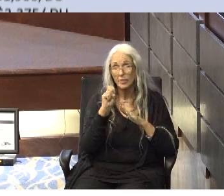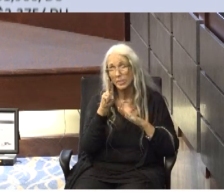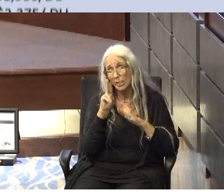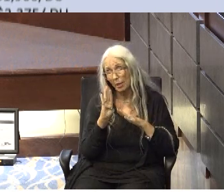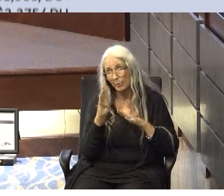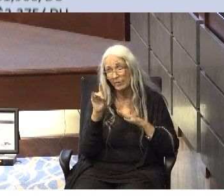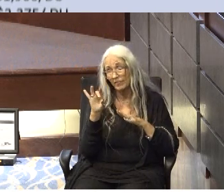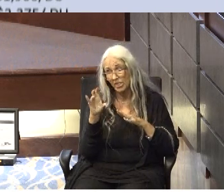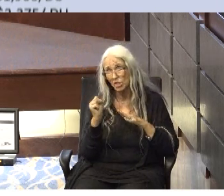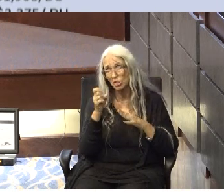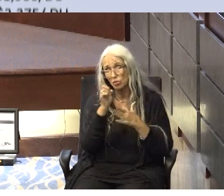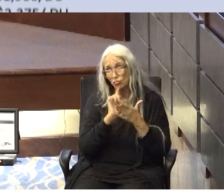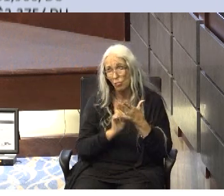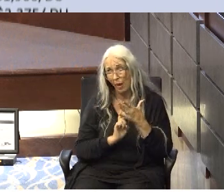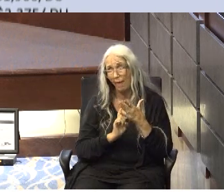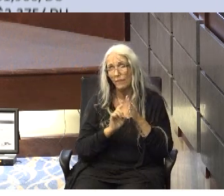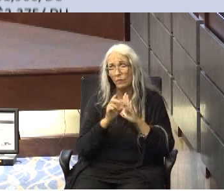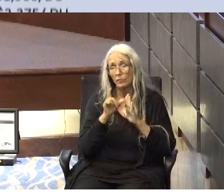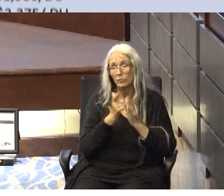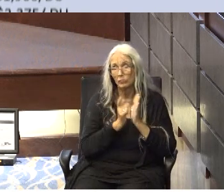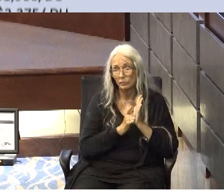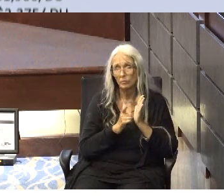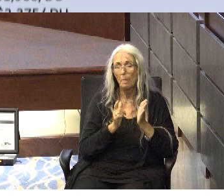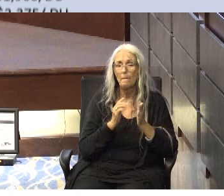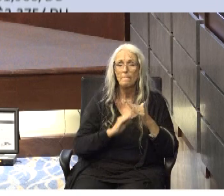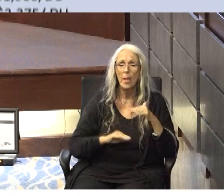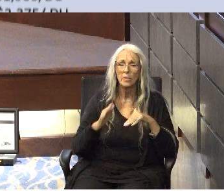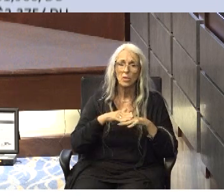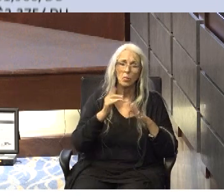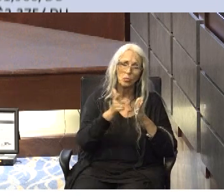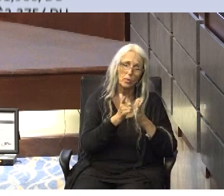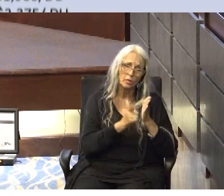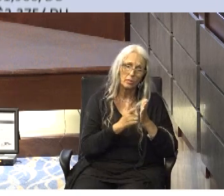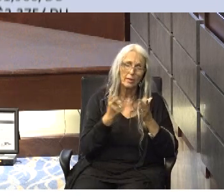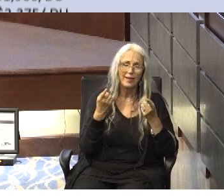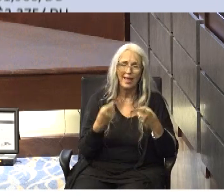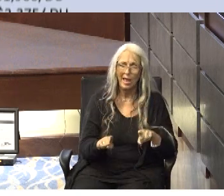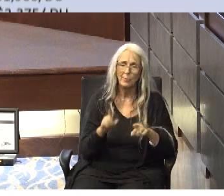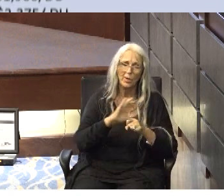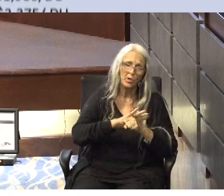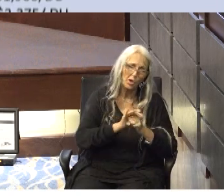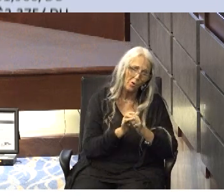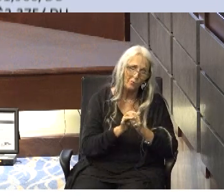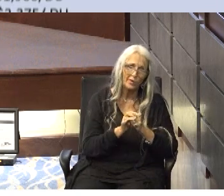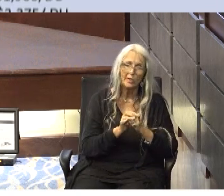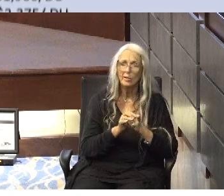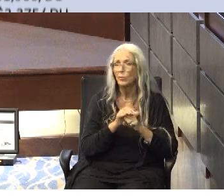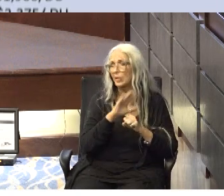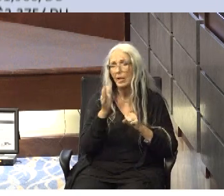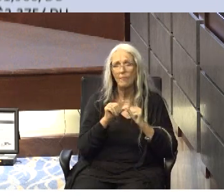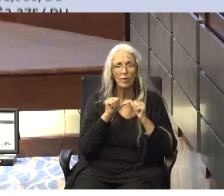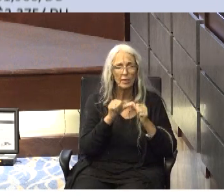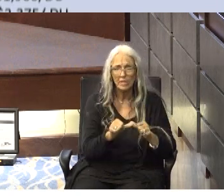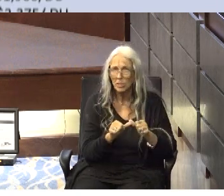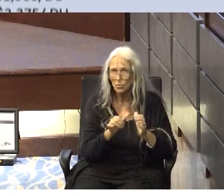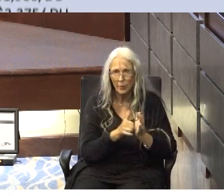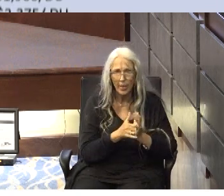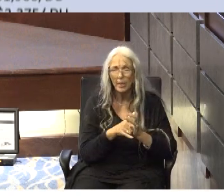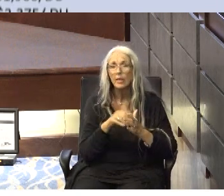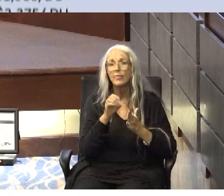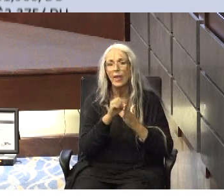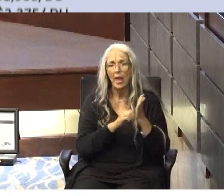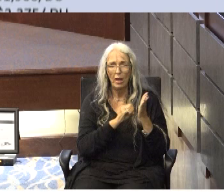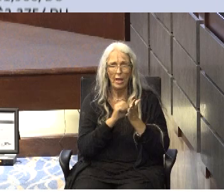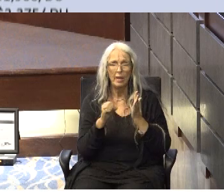subdivision draft ordinance based on those recommendations, and then COVID happened and it never moved forward. So they actually outlined a